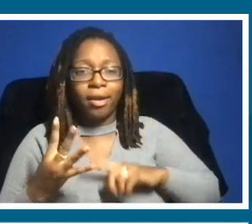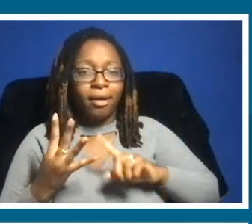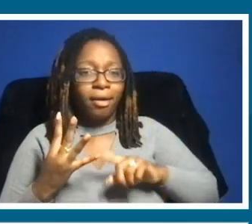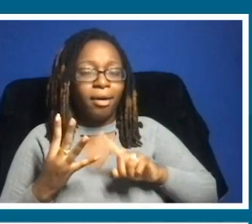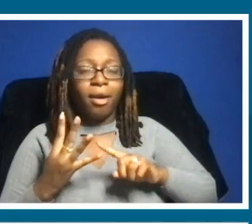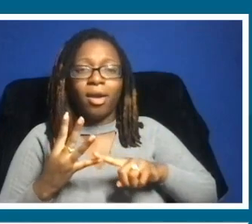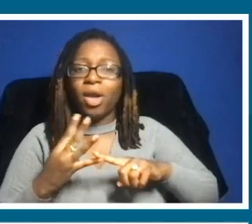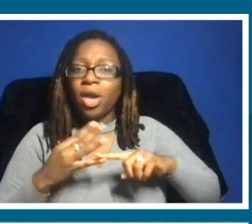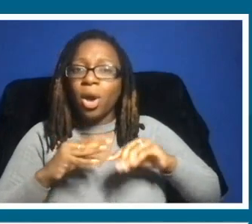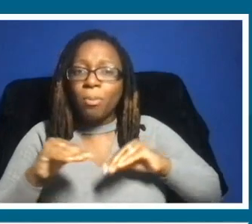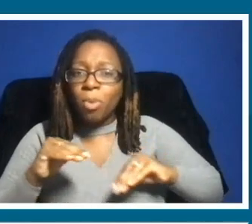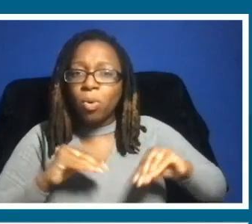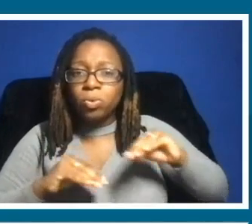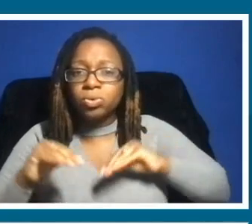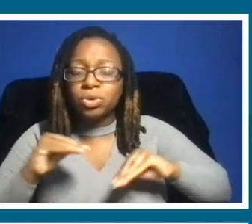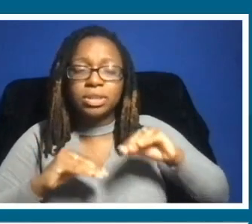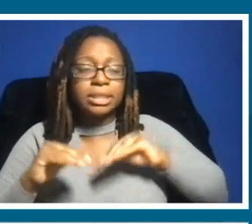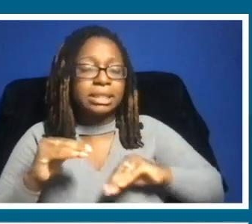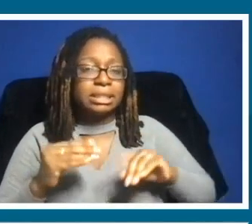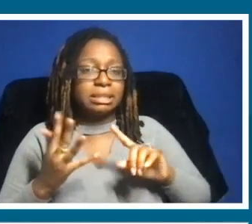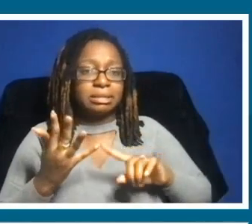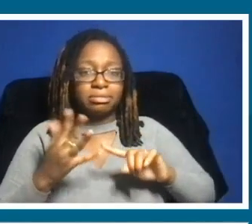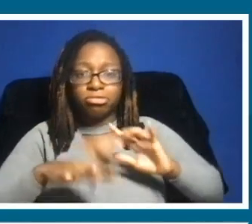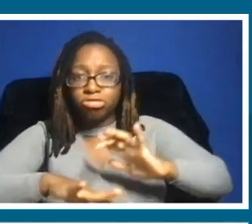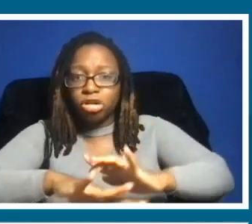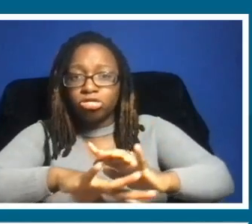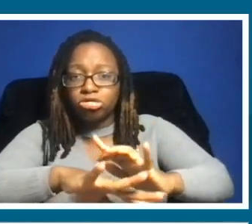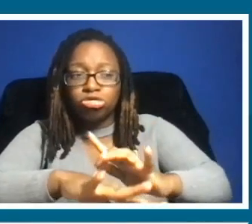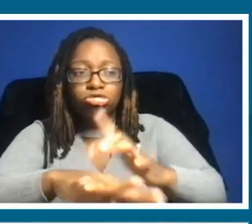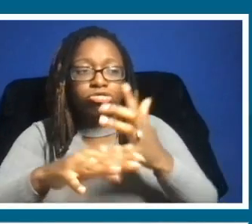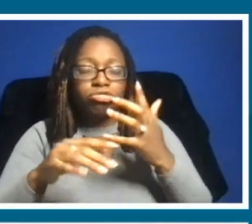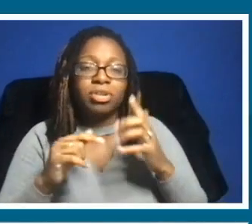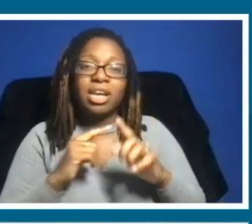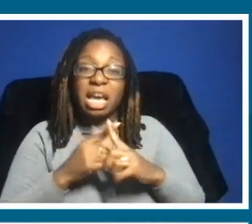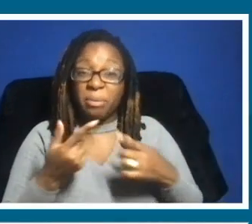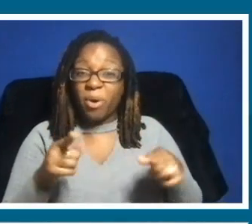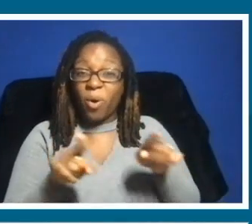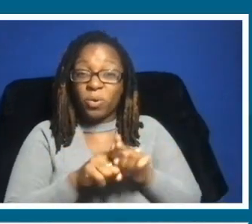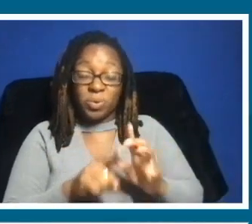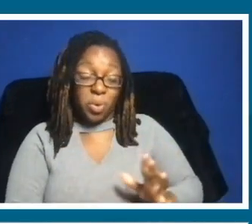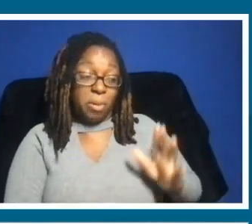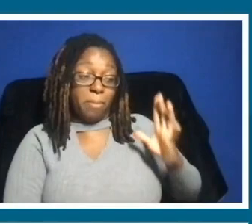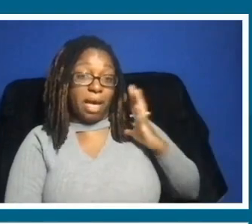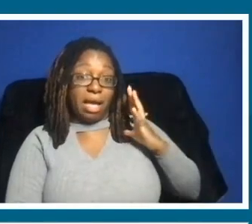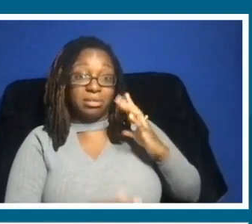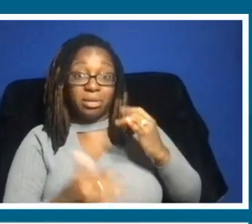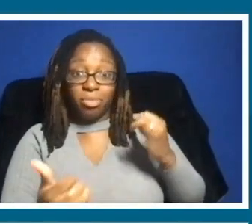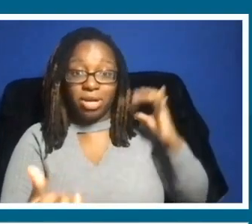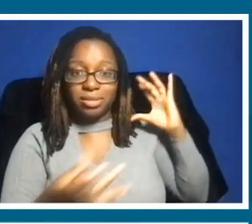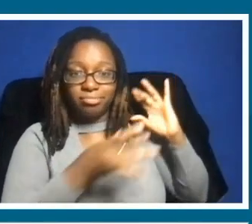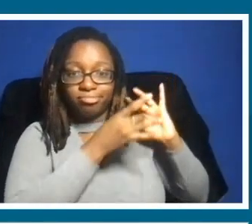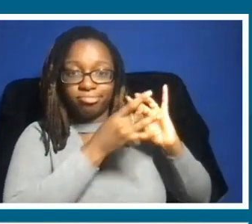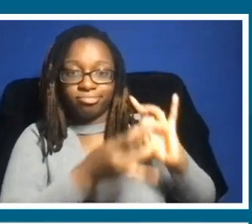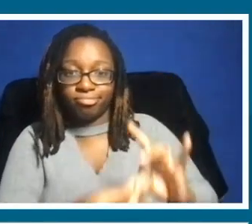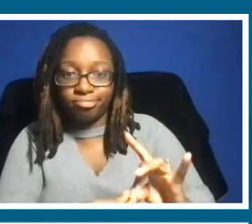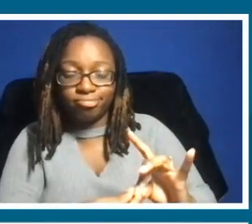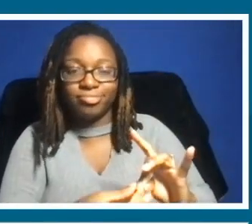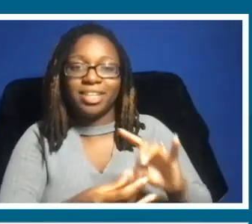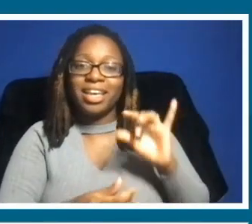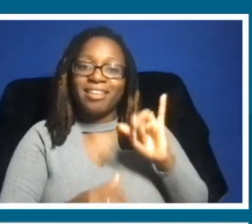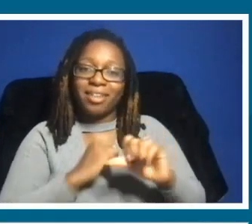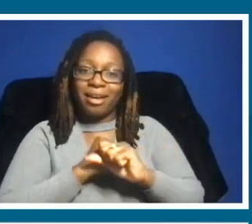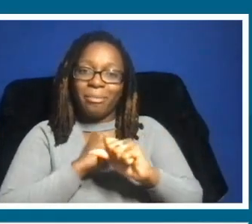touch sources. Also, items that connect the past to the present. That poster can really draw